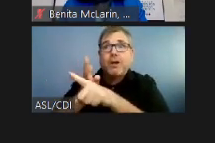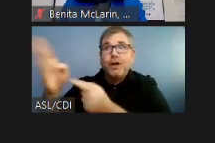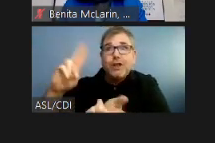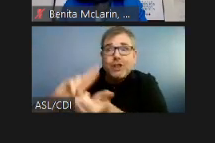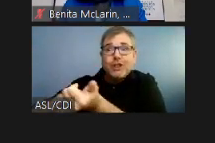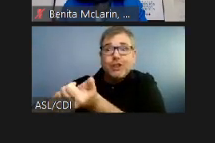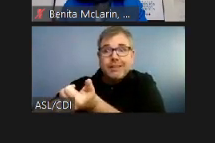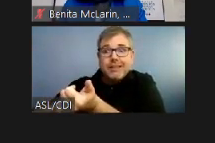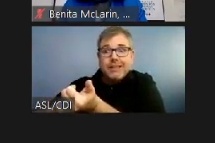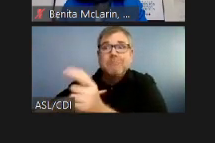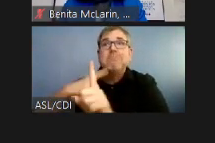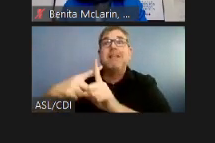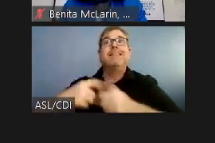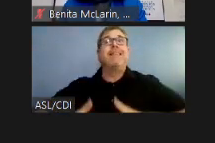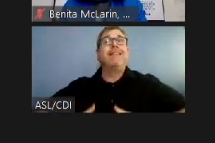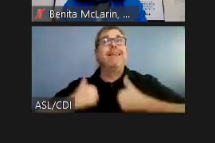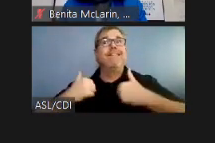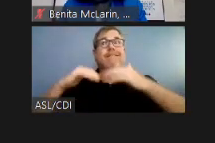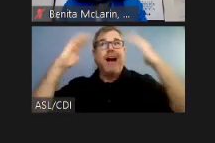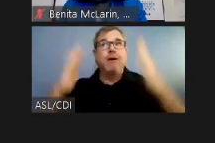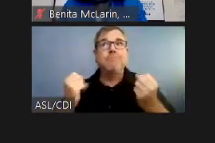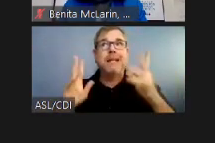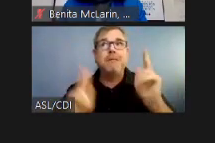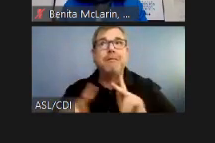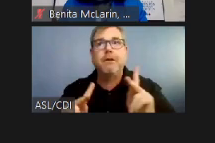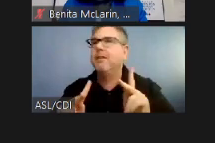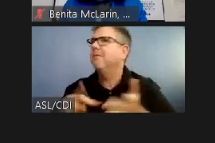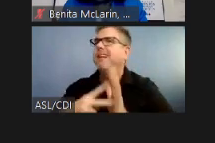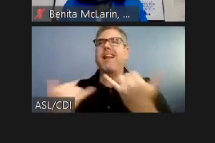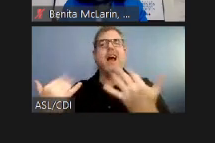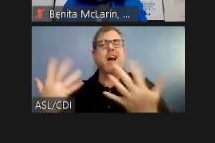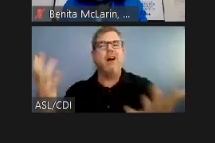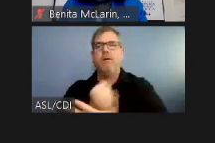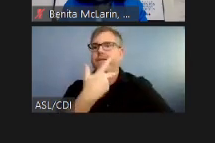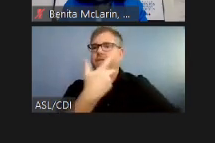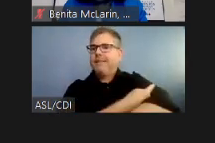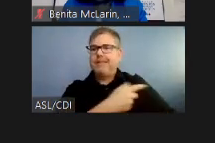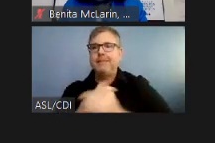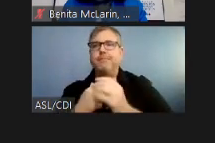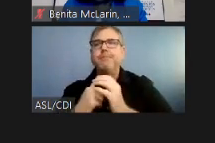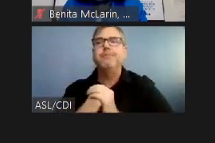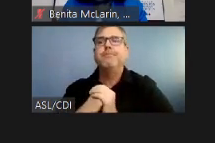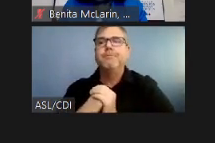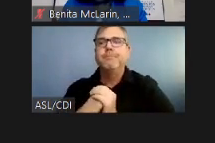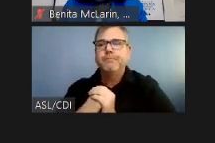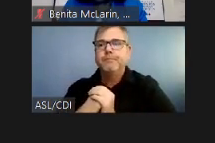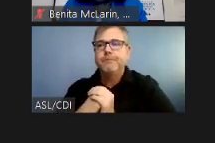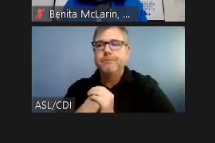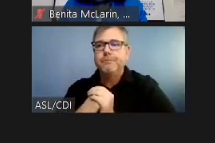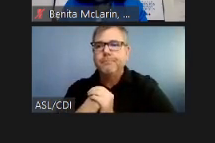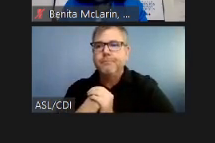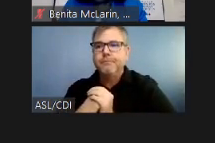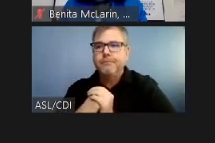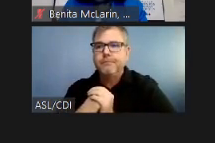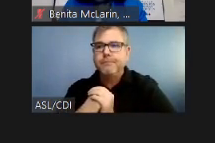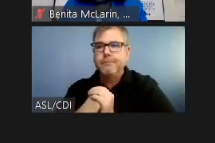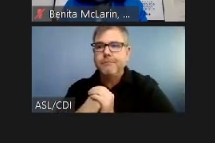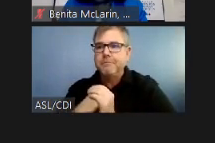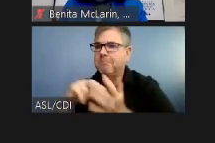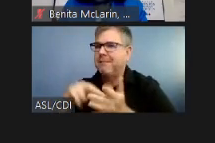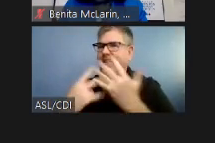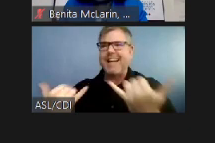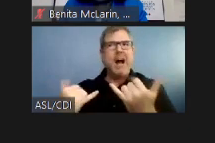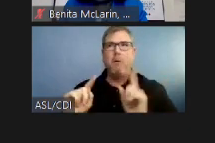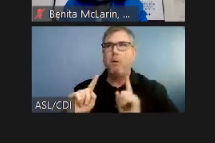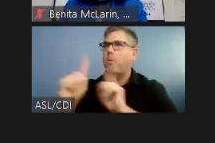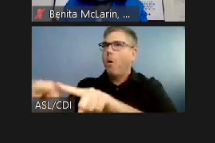right now as we speak, you could be at our pod at the Civic Center where we're vaccinating 500 per day. You might be among